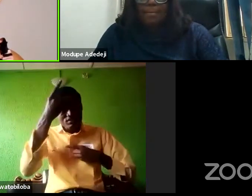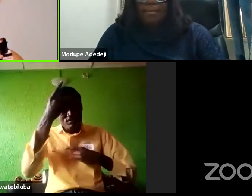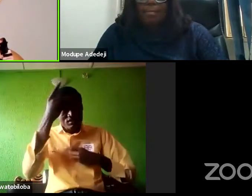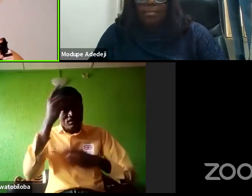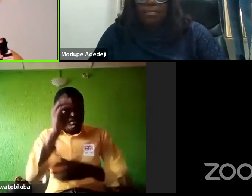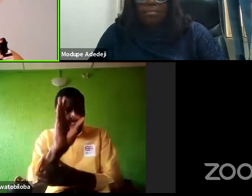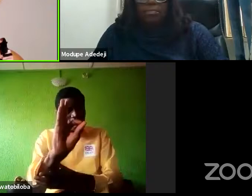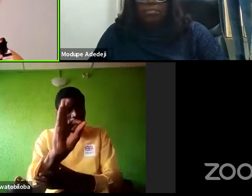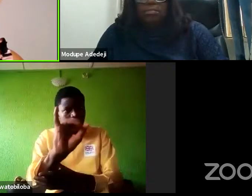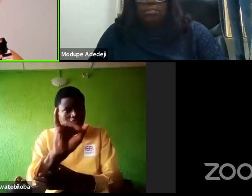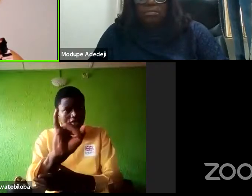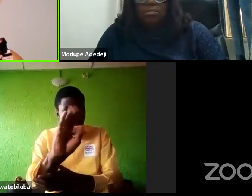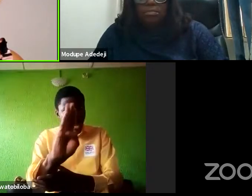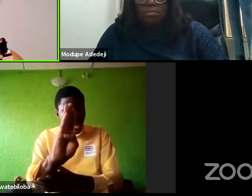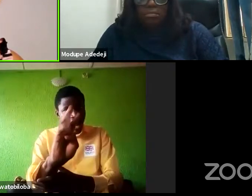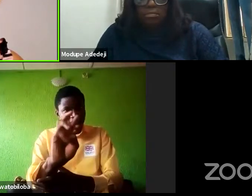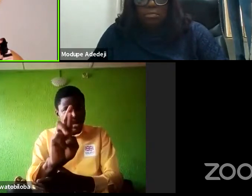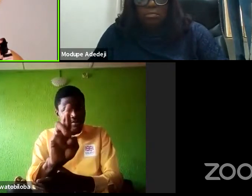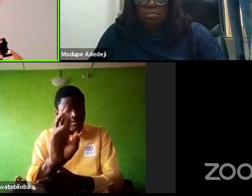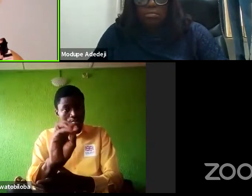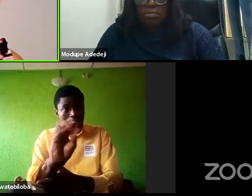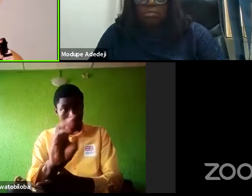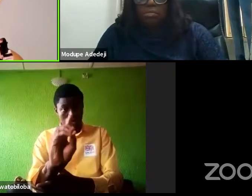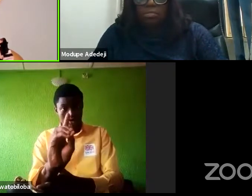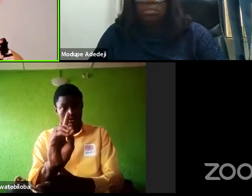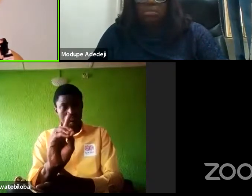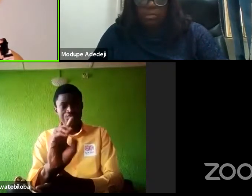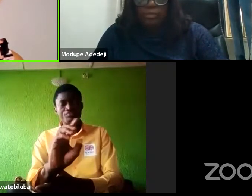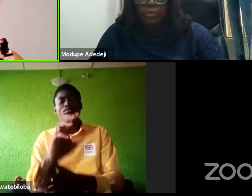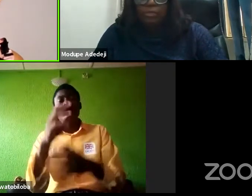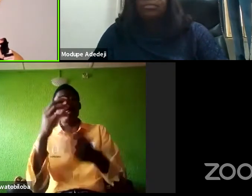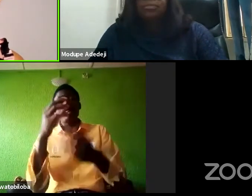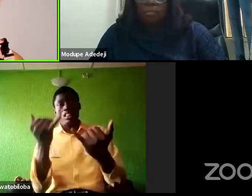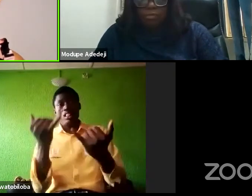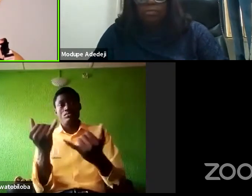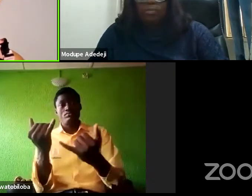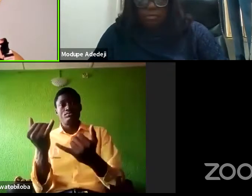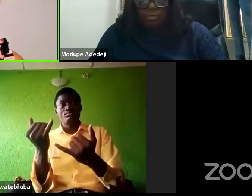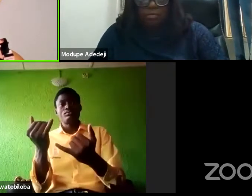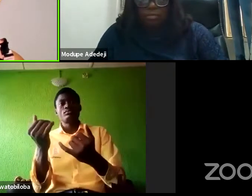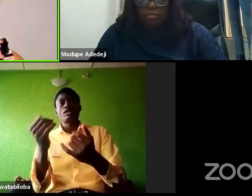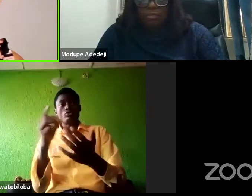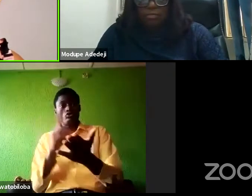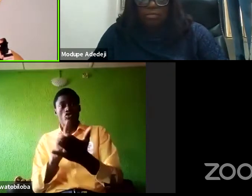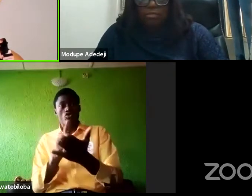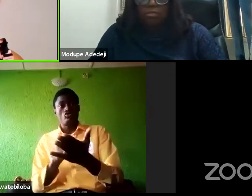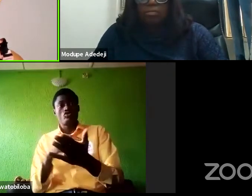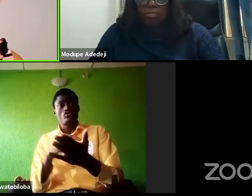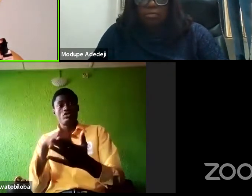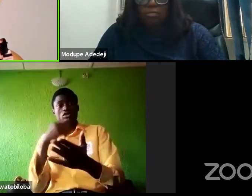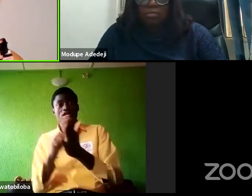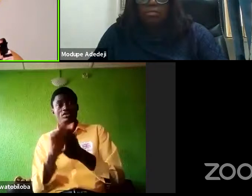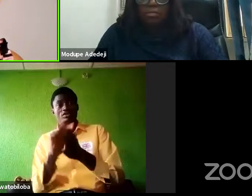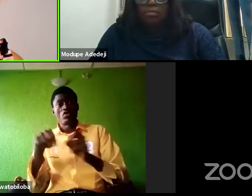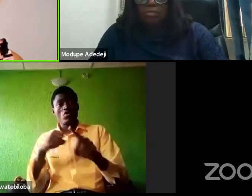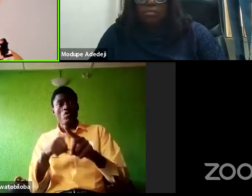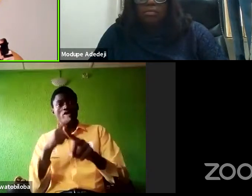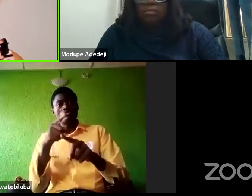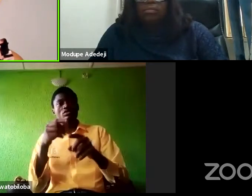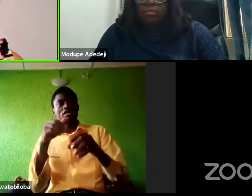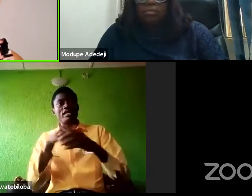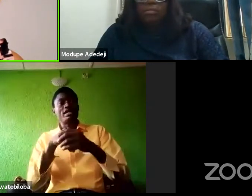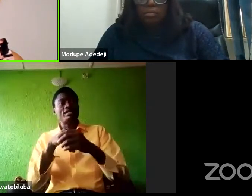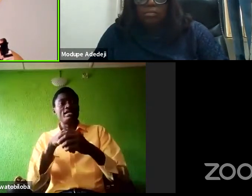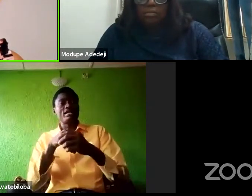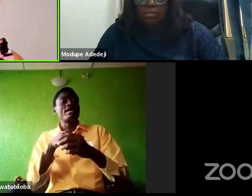actually said that if you're in your menopausal age and you notice fibroid, that person must run to